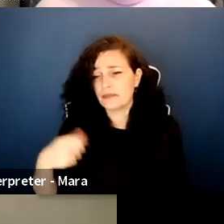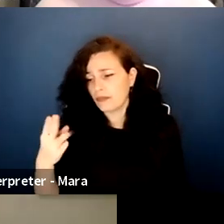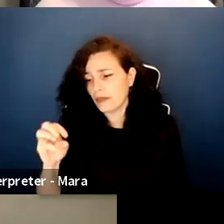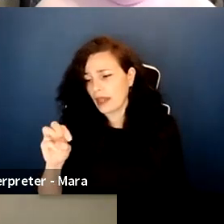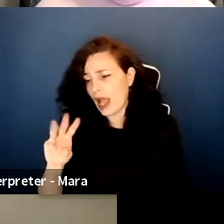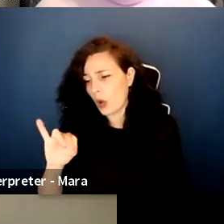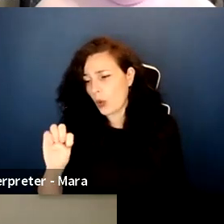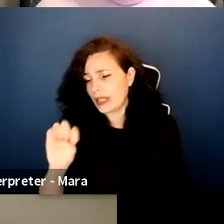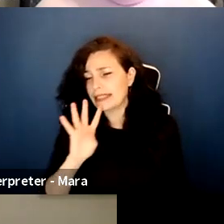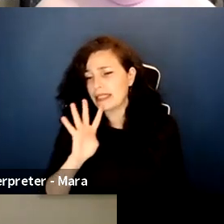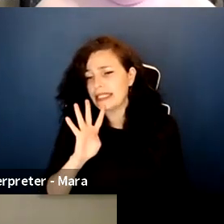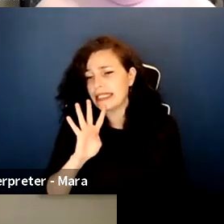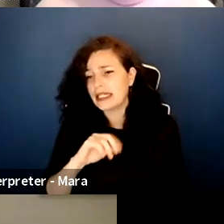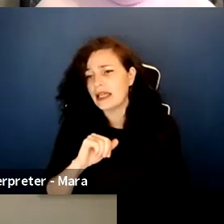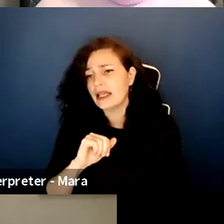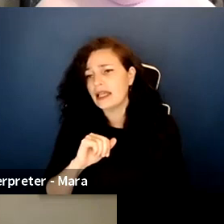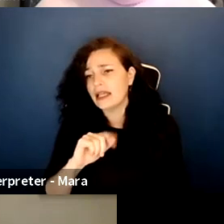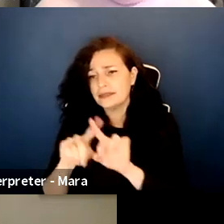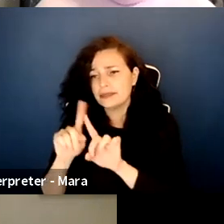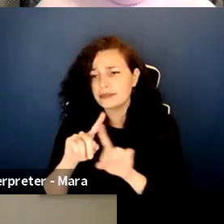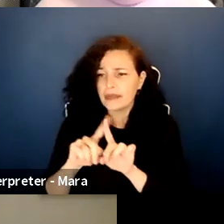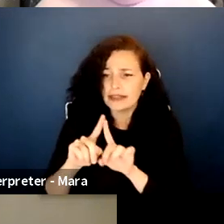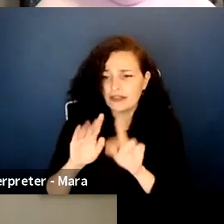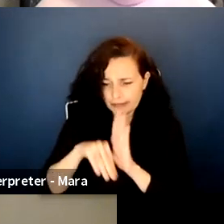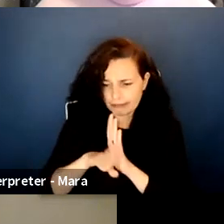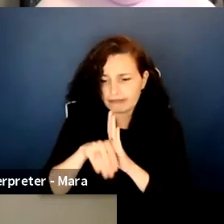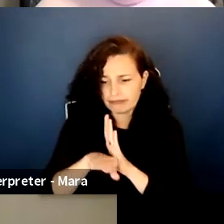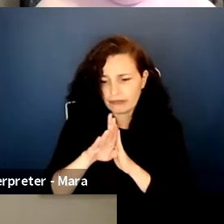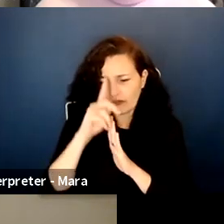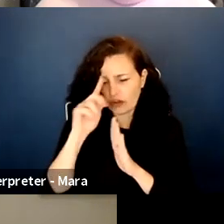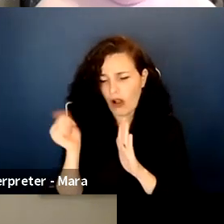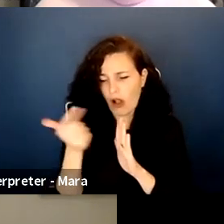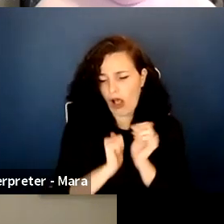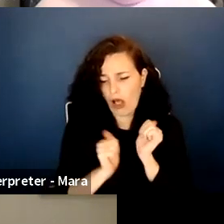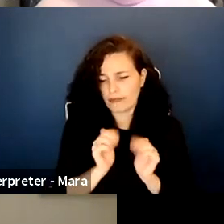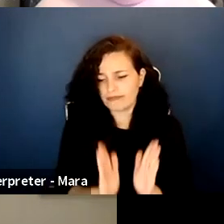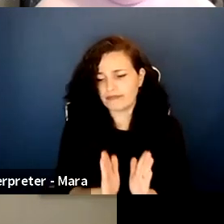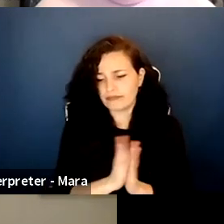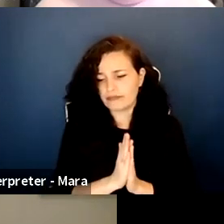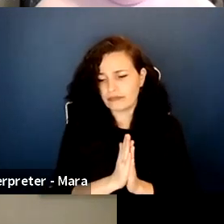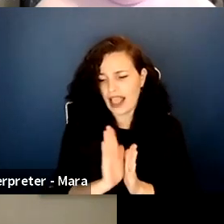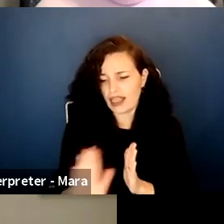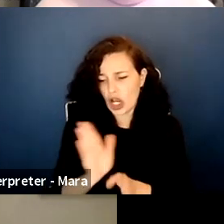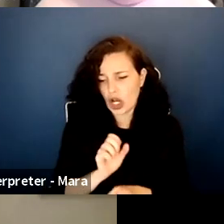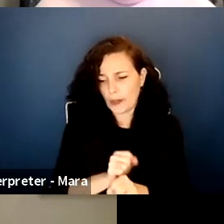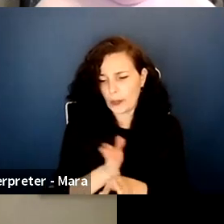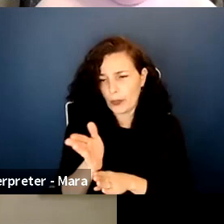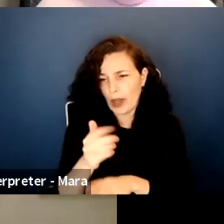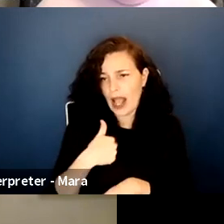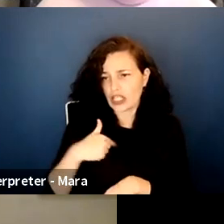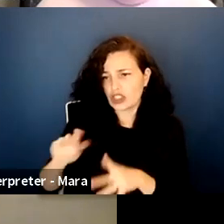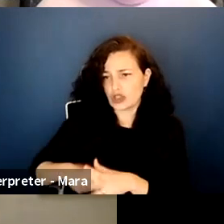There are different hills and valleys for any actor's career. And I started in New York working in an office and